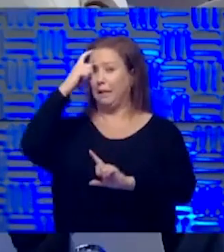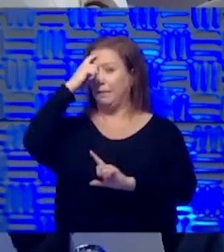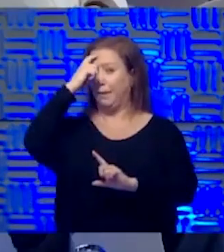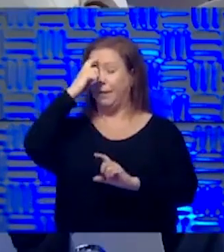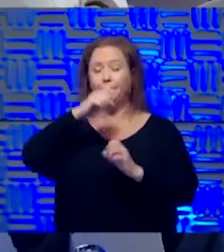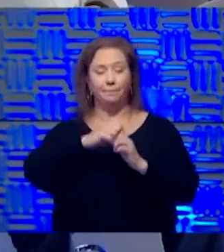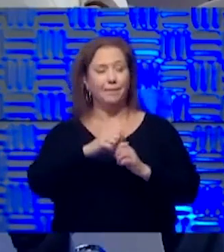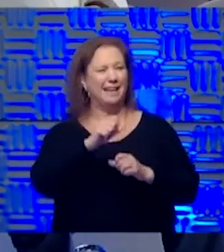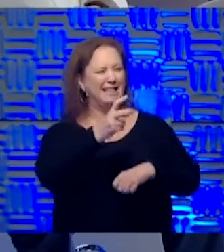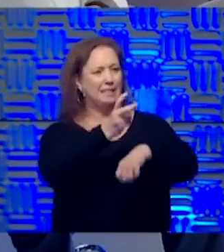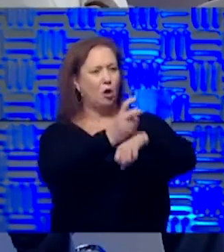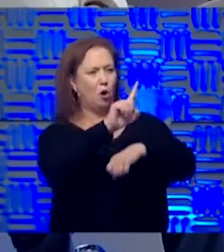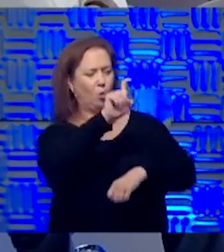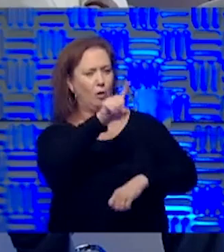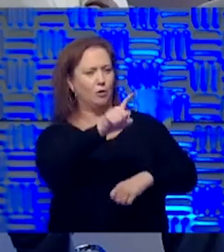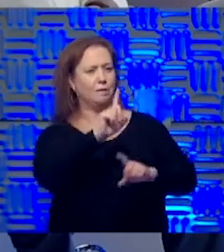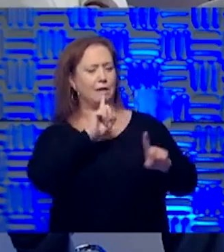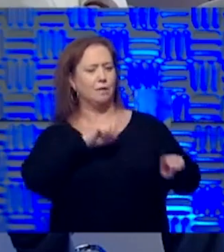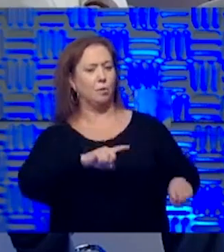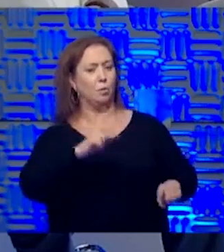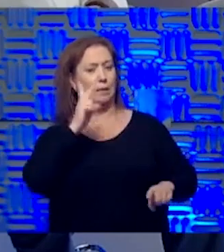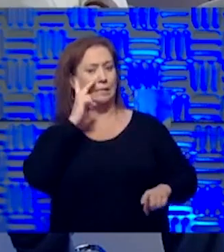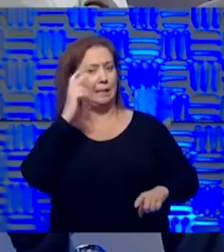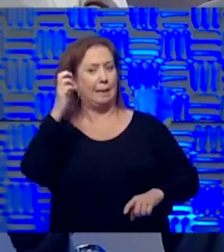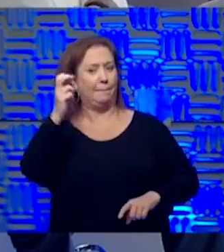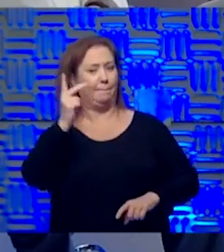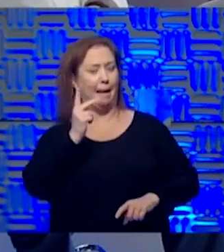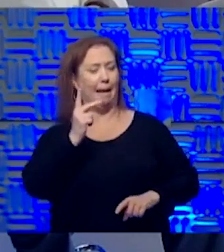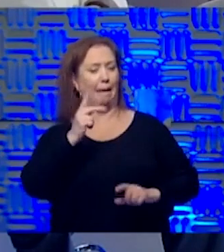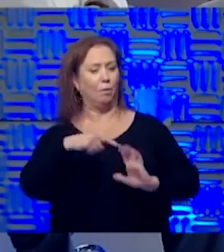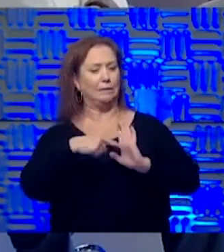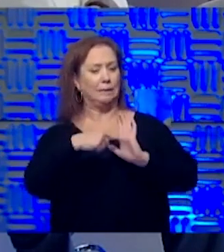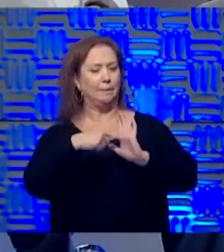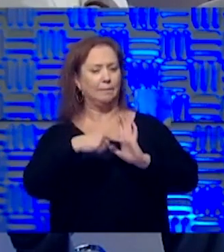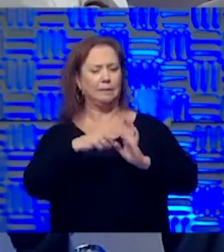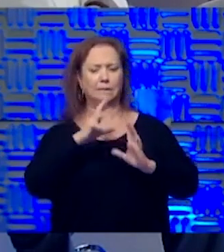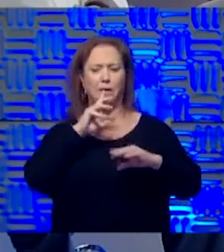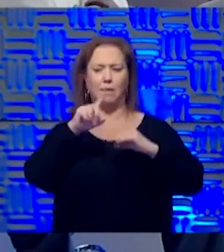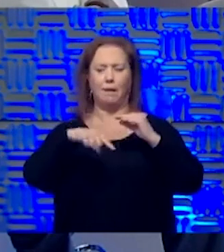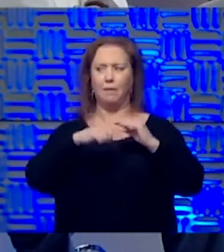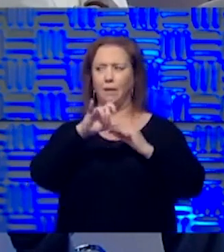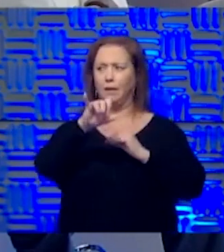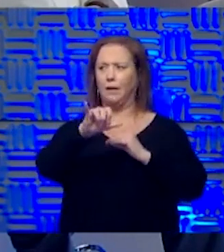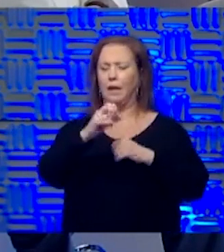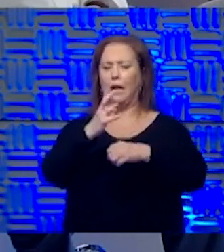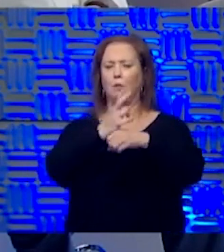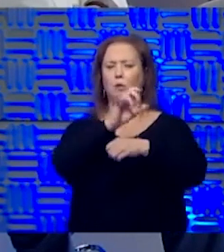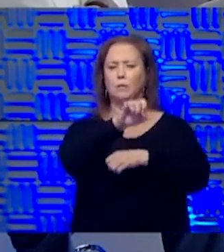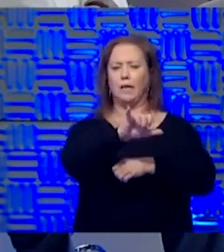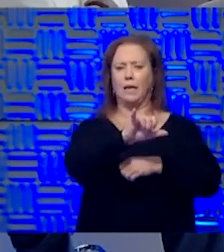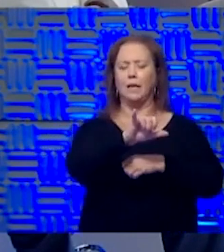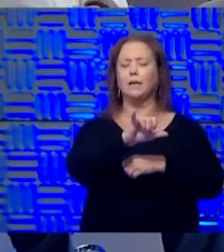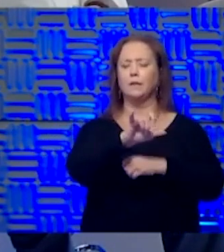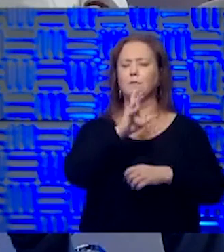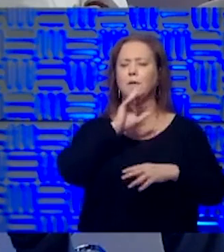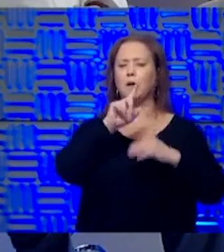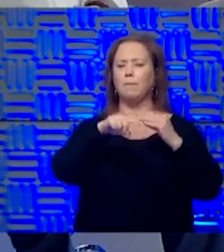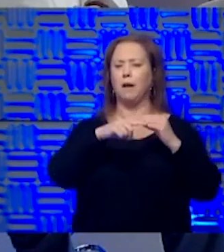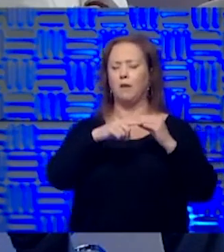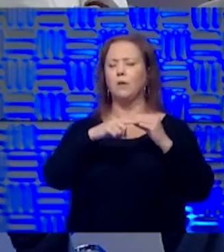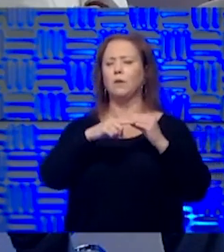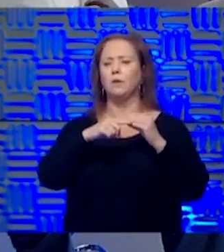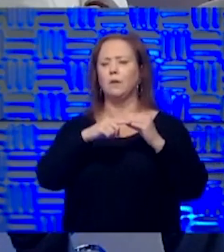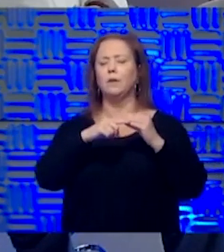for a while, and we see people coming back with symptoms about that. Let's talk a little bit about that, and then I want to use that as a springboard to get into